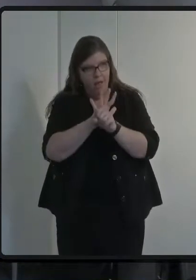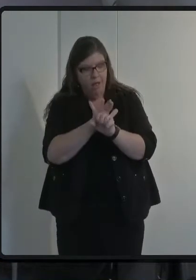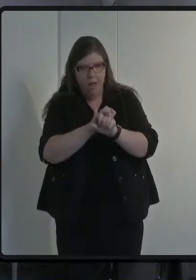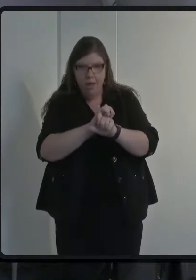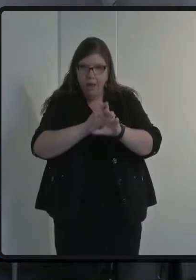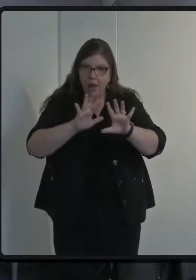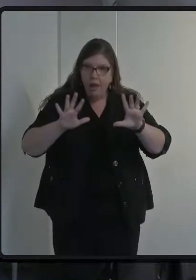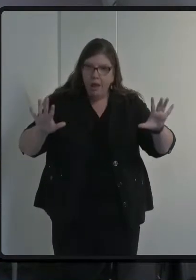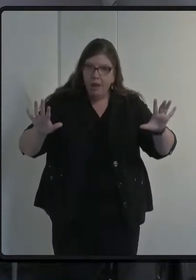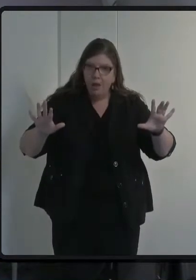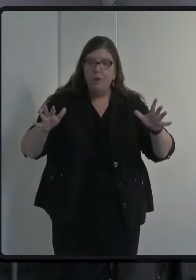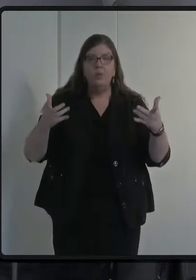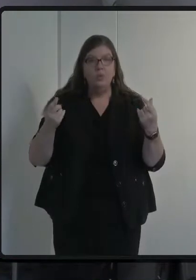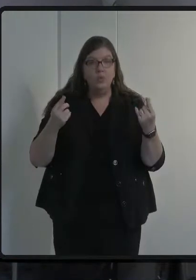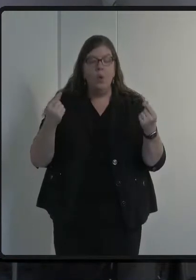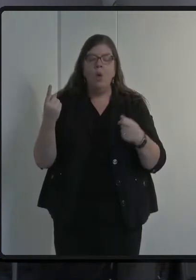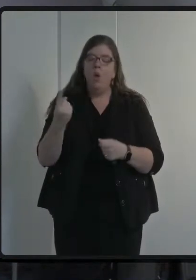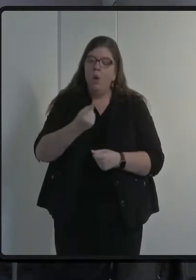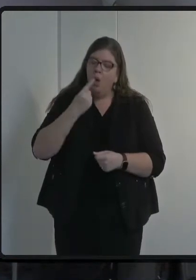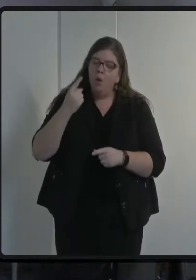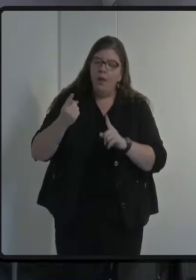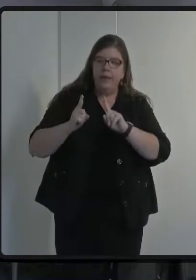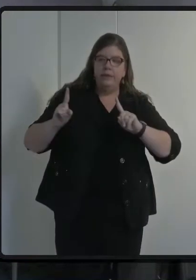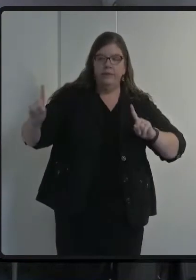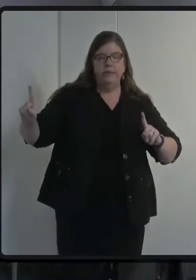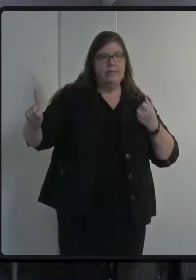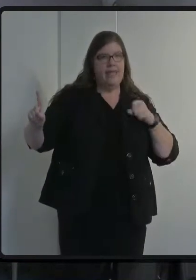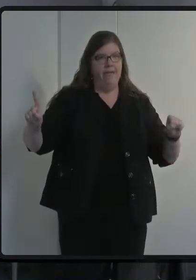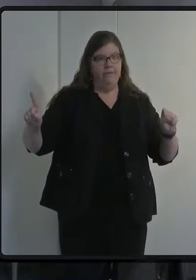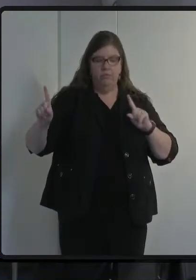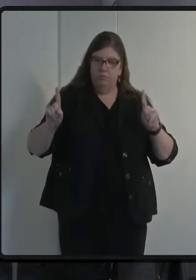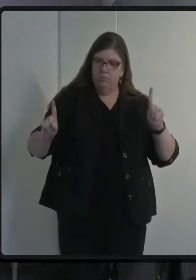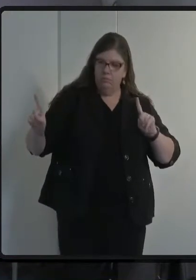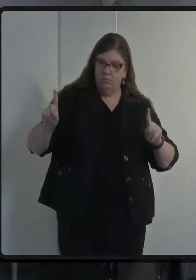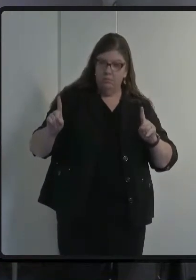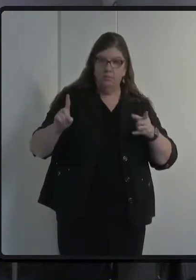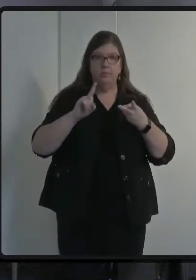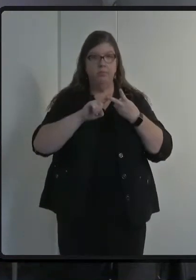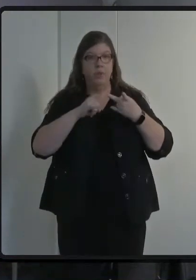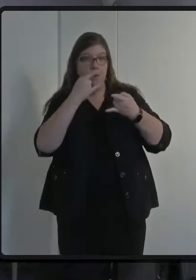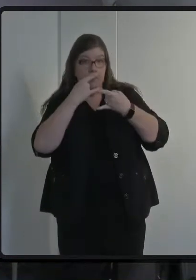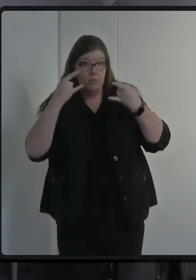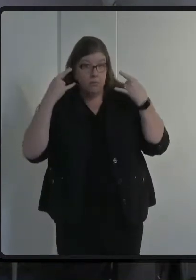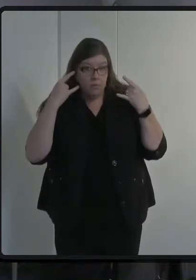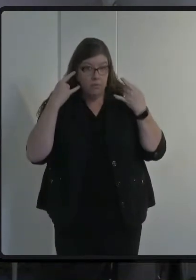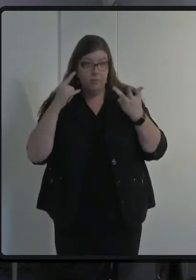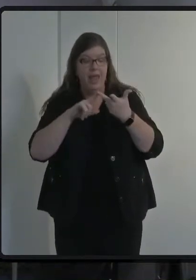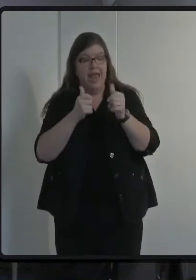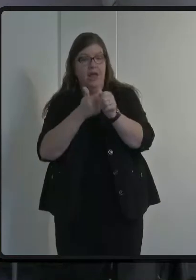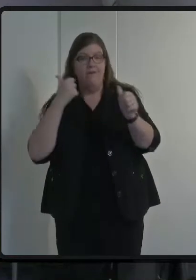area is to always keep a safe distance, wear a mask, and avoid crowds and gatherings.